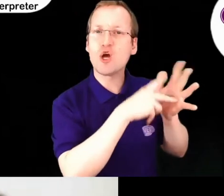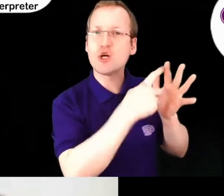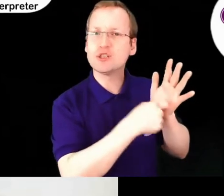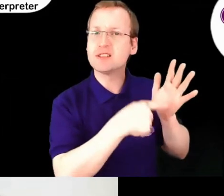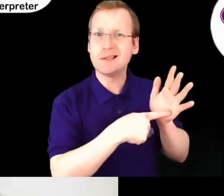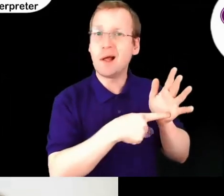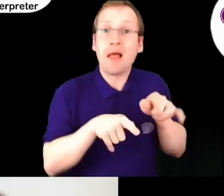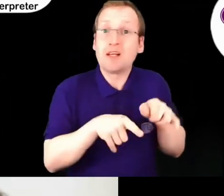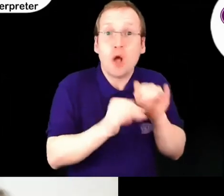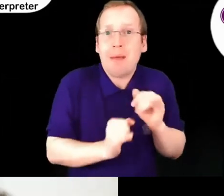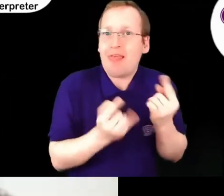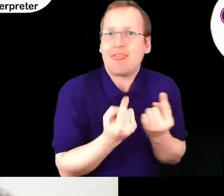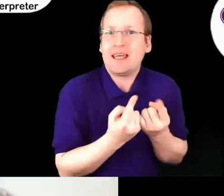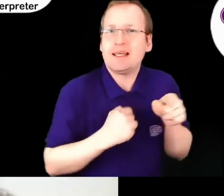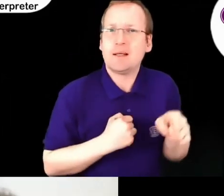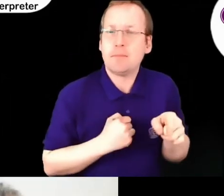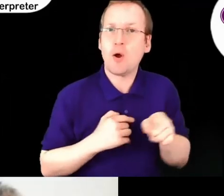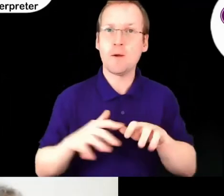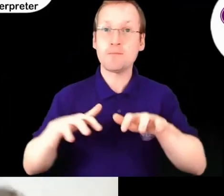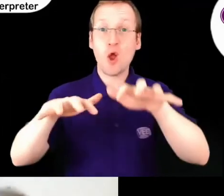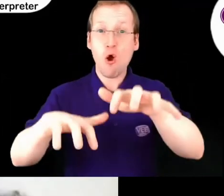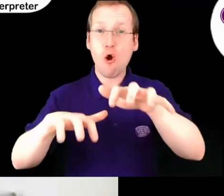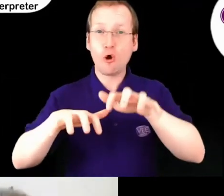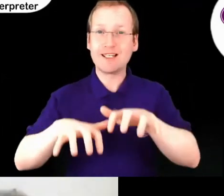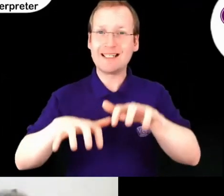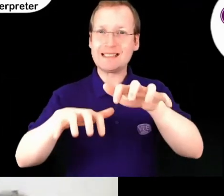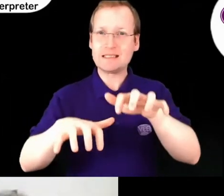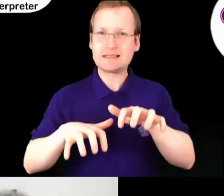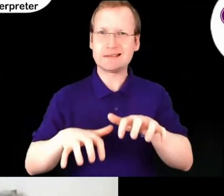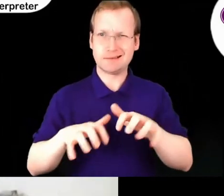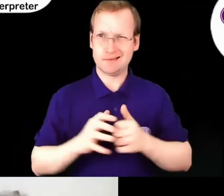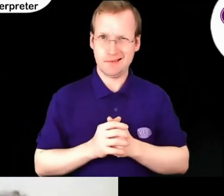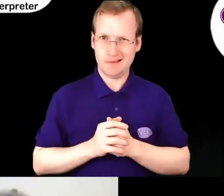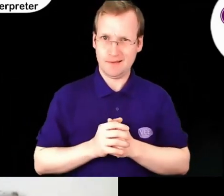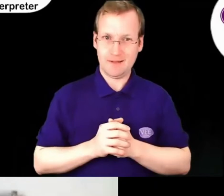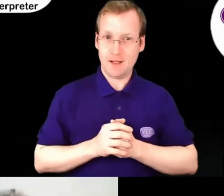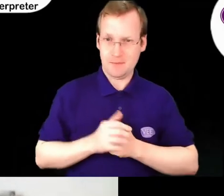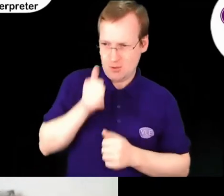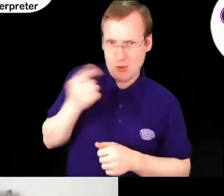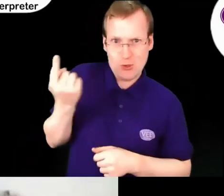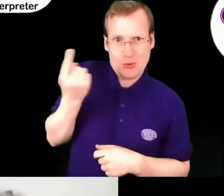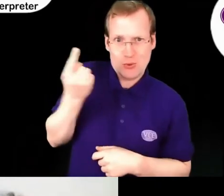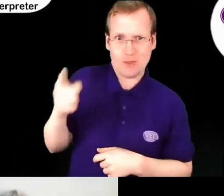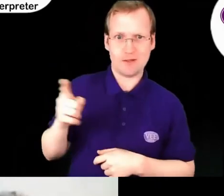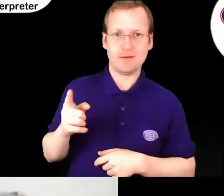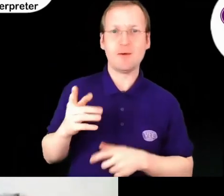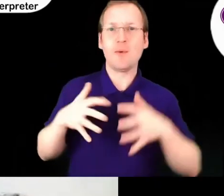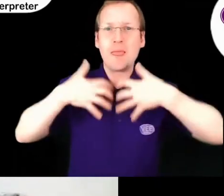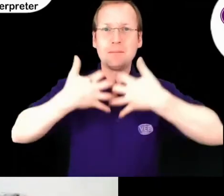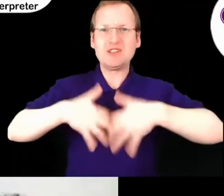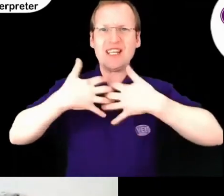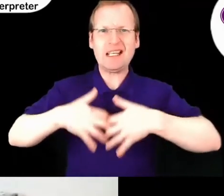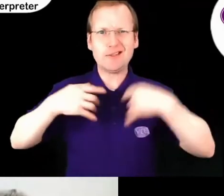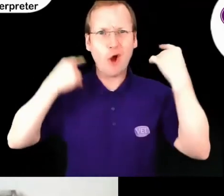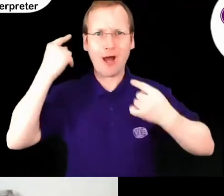but particularly organists, nobody knows who they are, and they hide behind a machine that makes the most